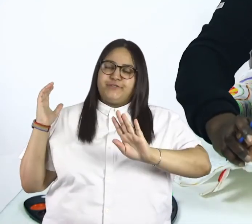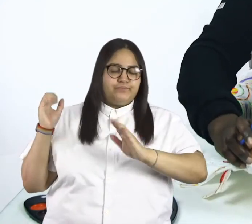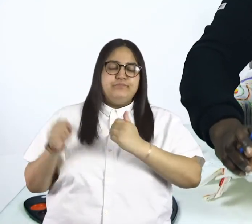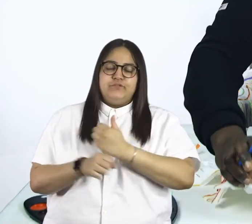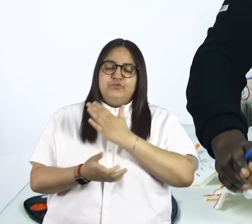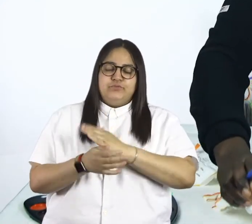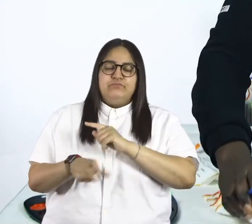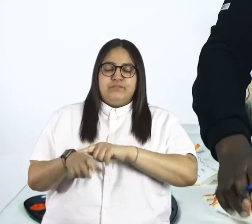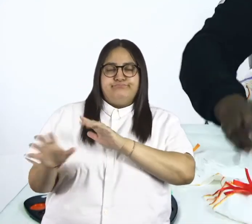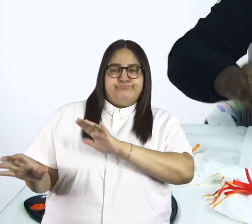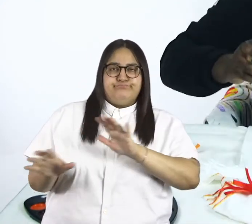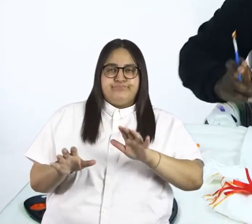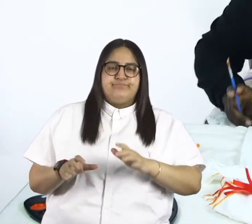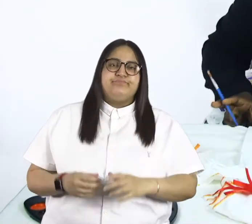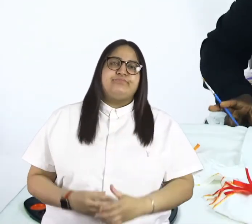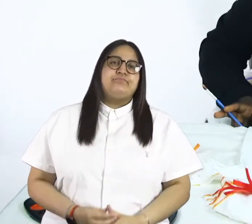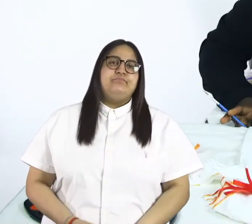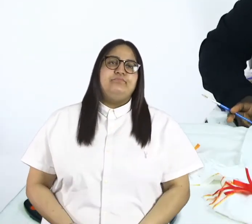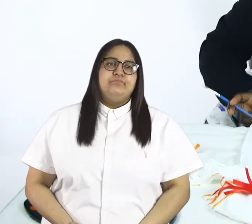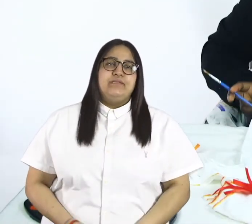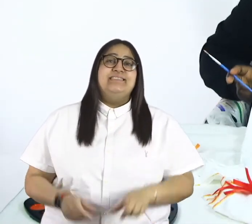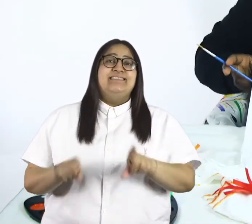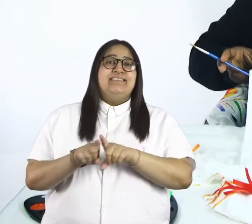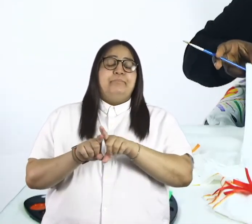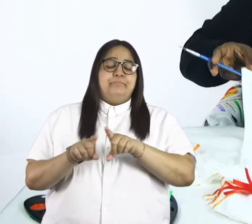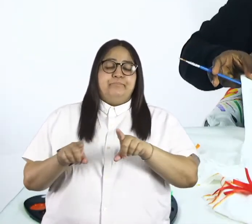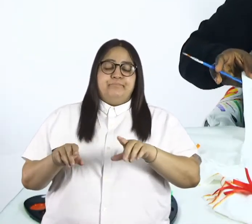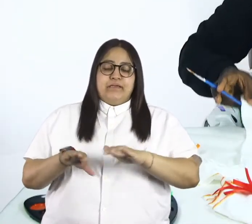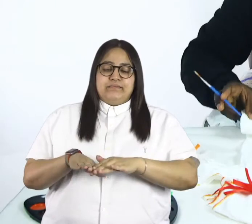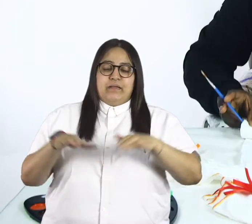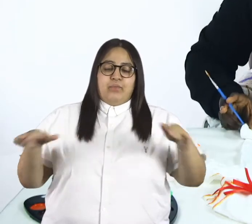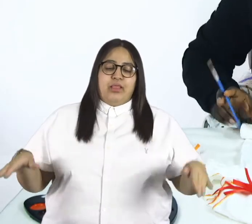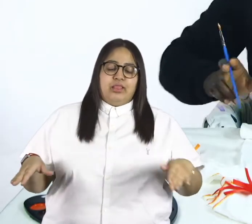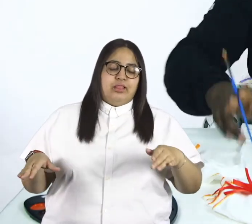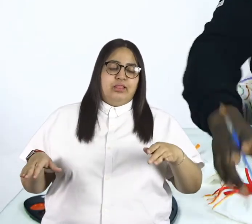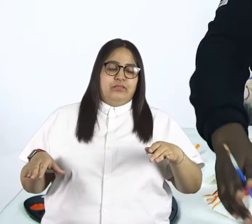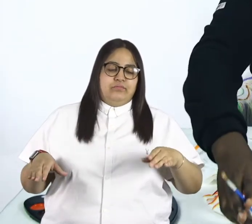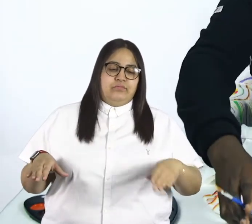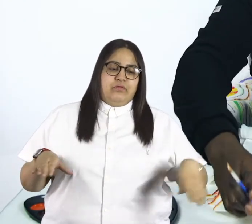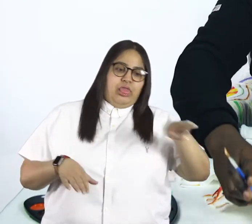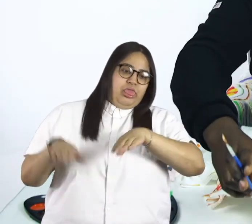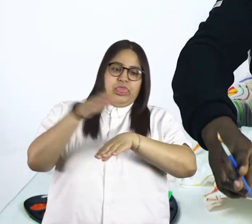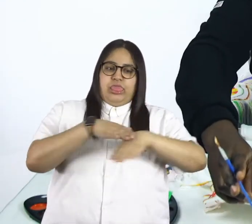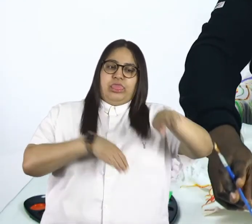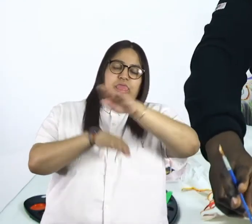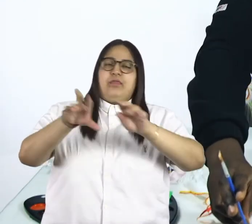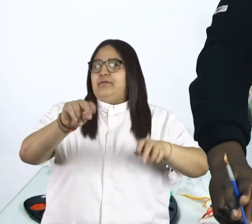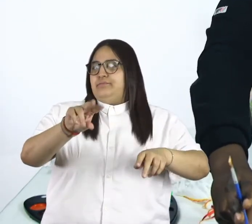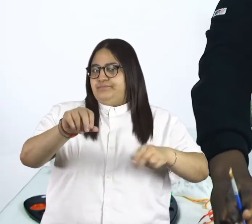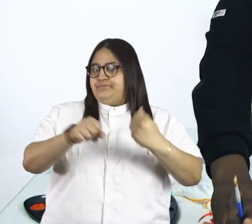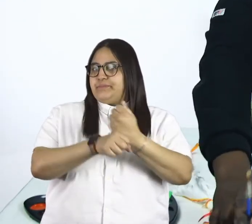or another surface where you could glue on.